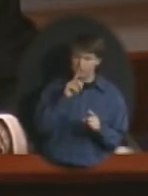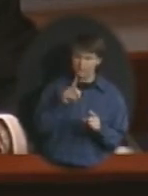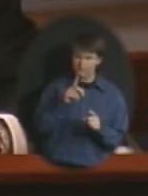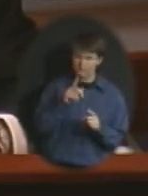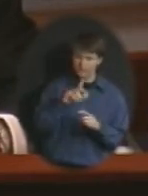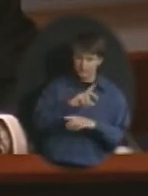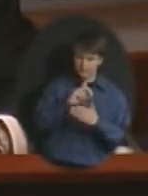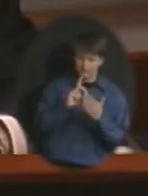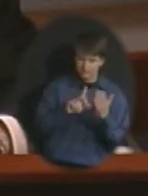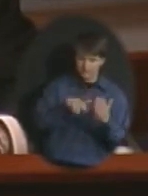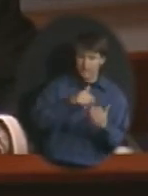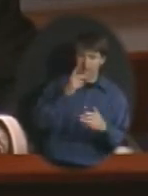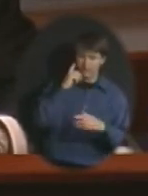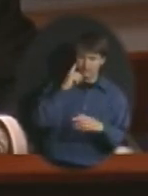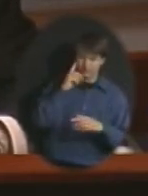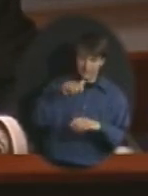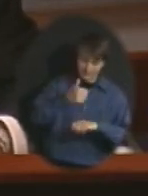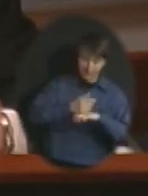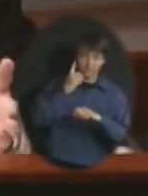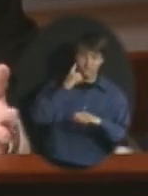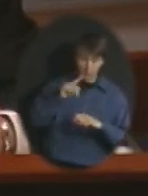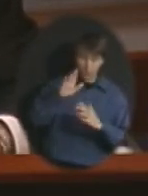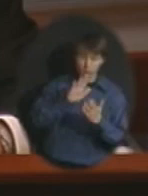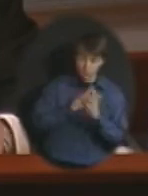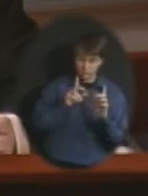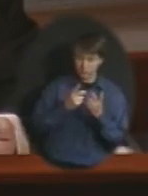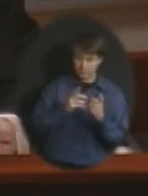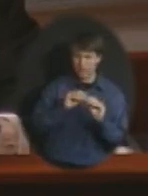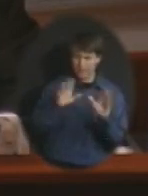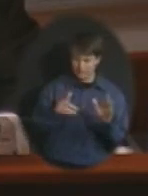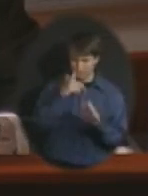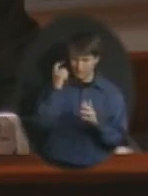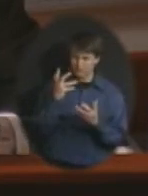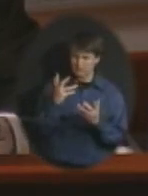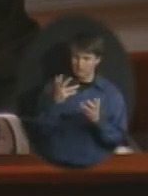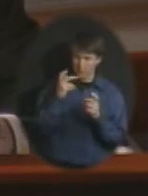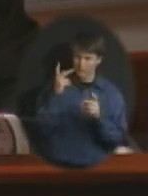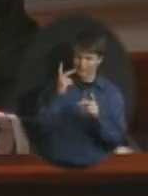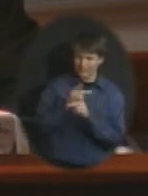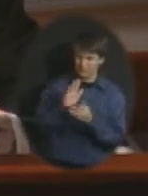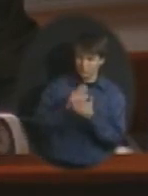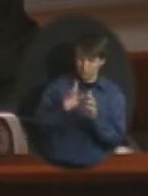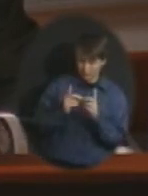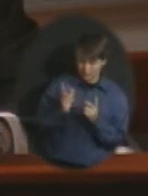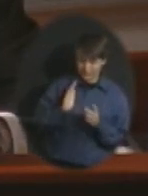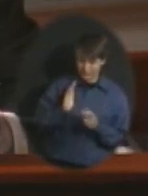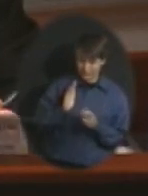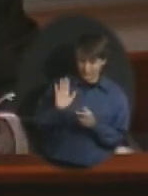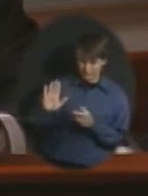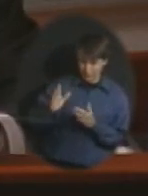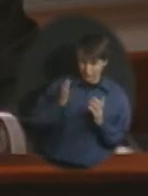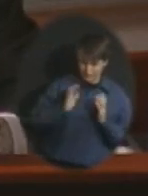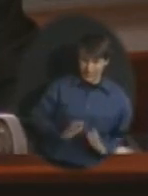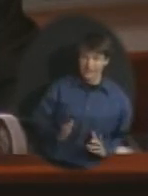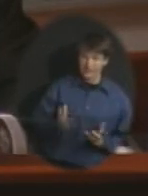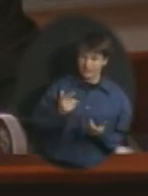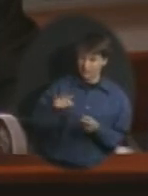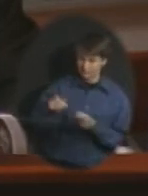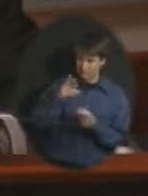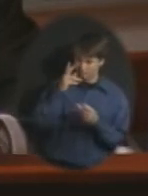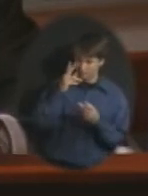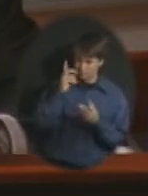school districts. And it's because obviously we would like to keep the district as a client in the area, and they